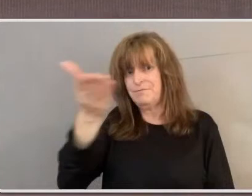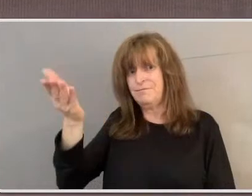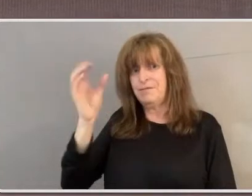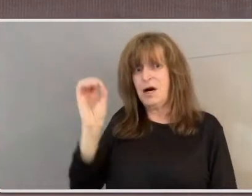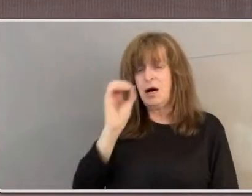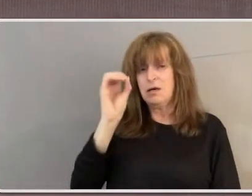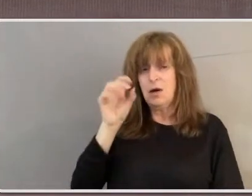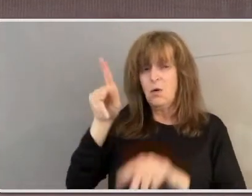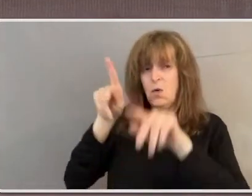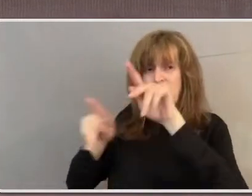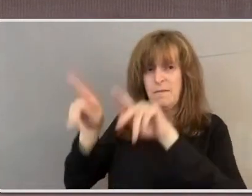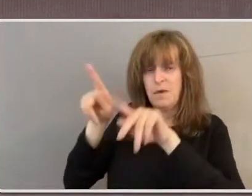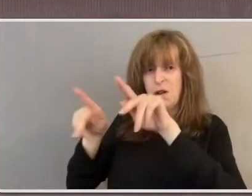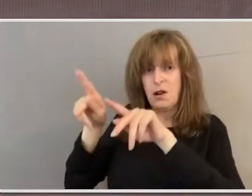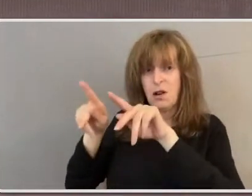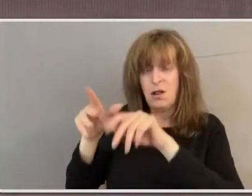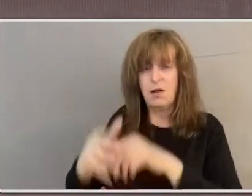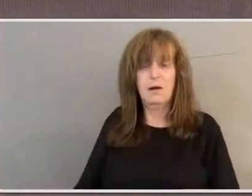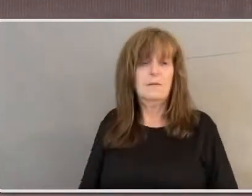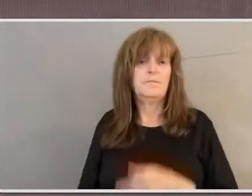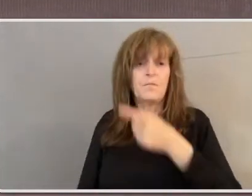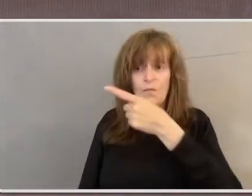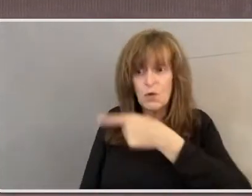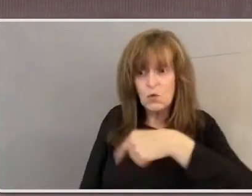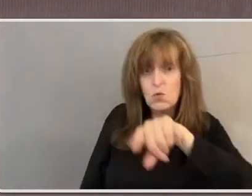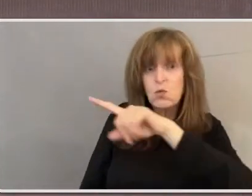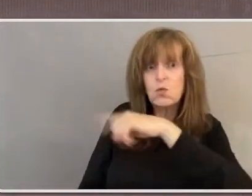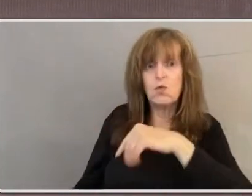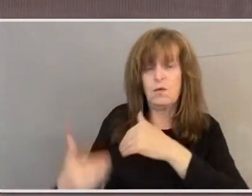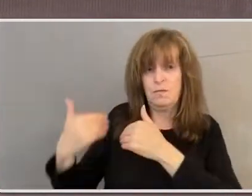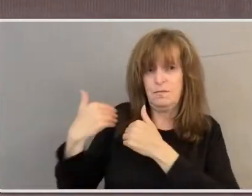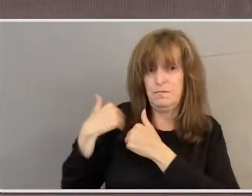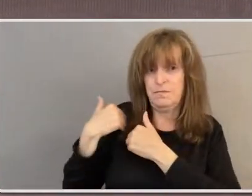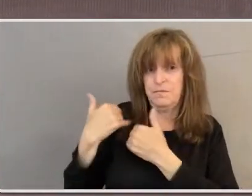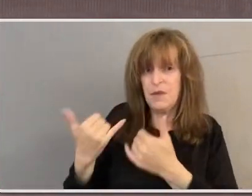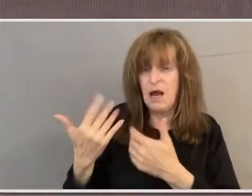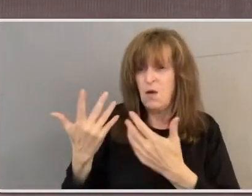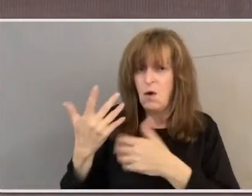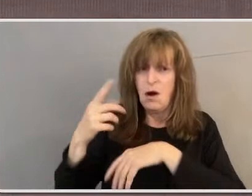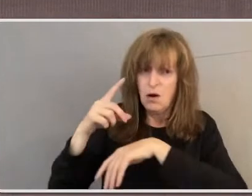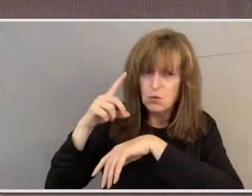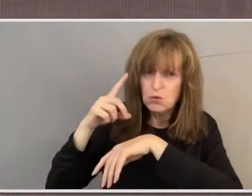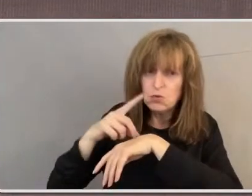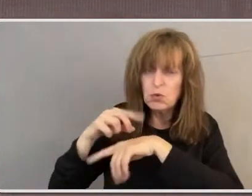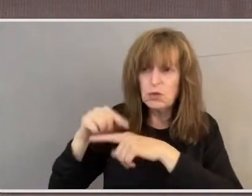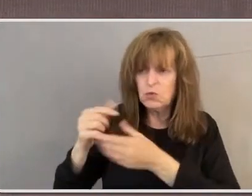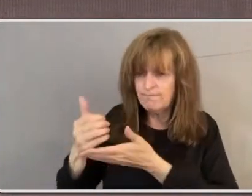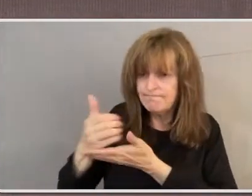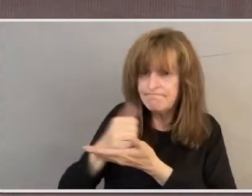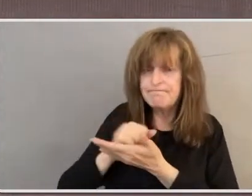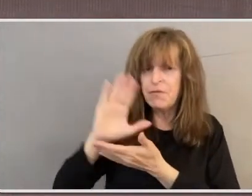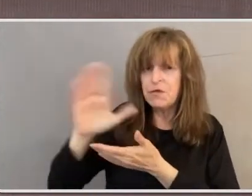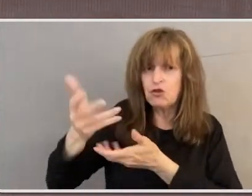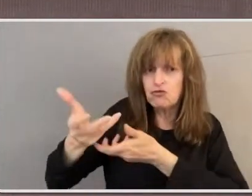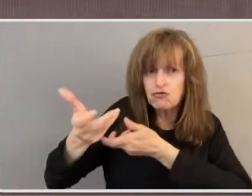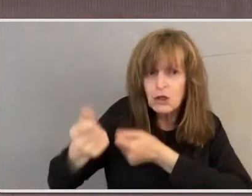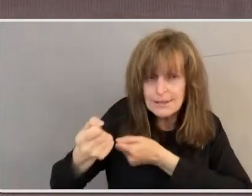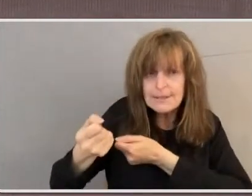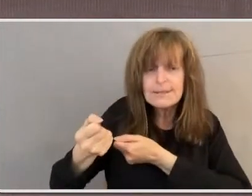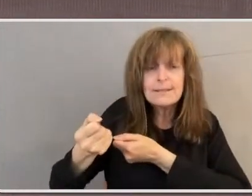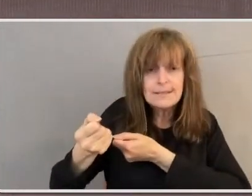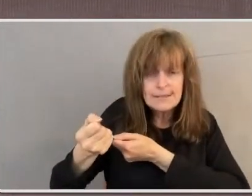and confidence. The swearing in of a government is therefore not an occasion